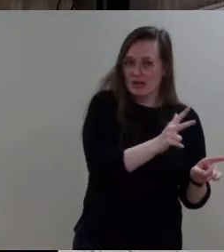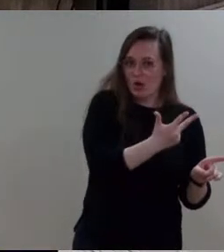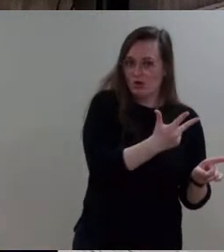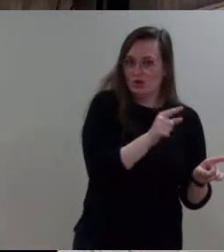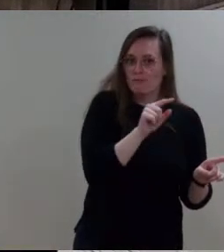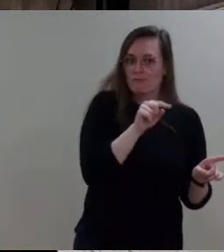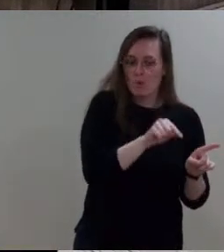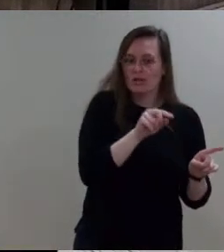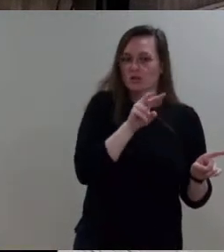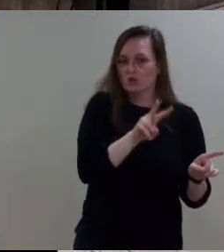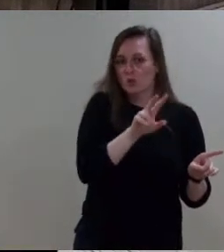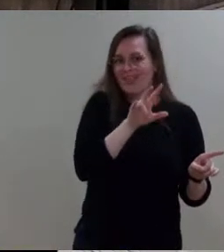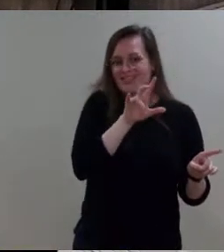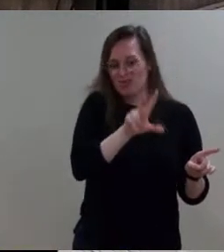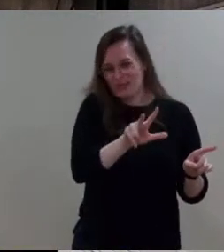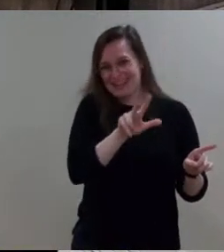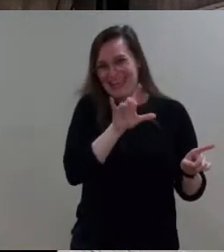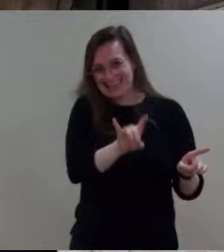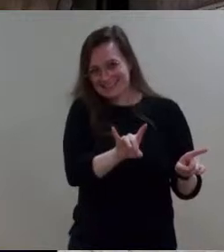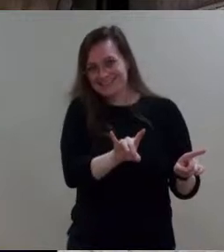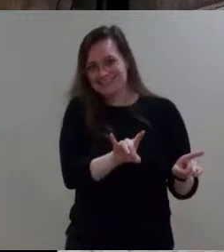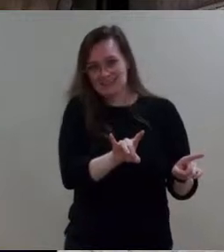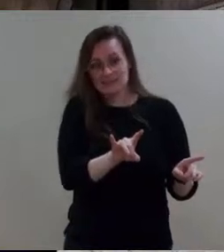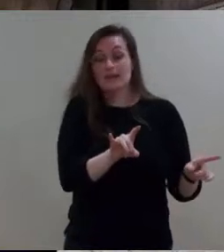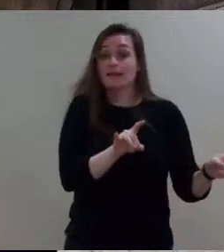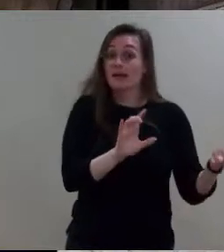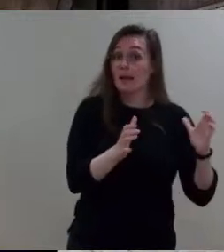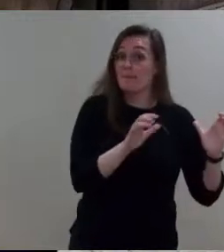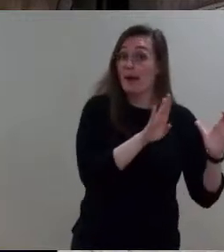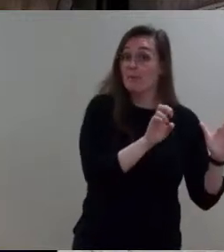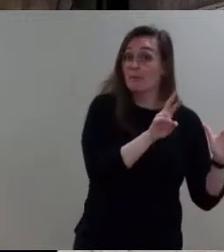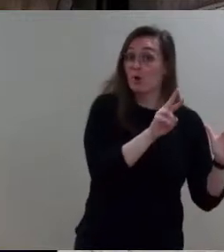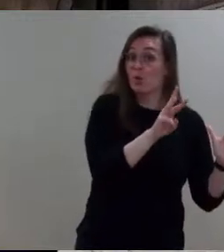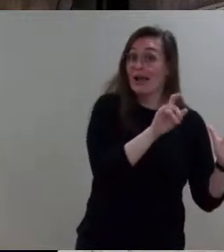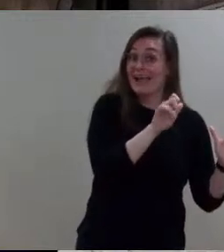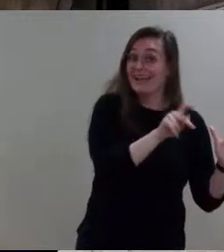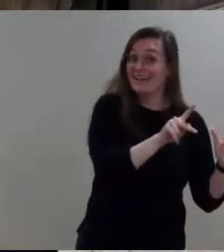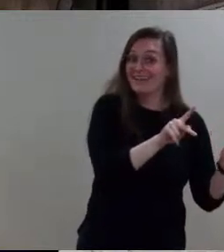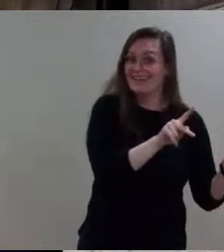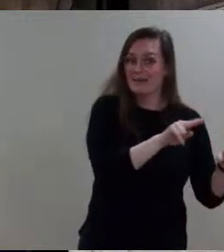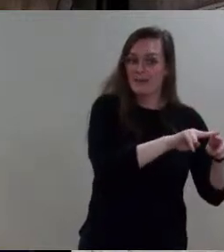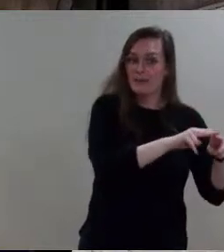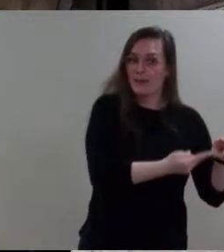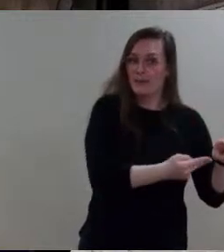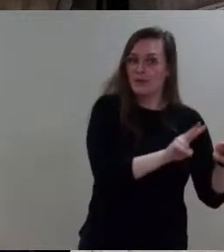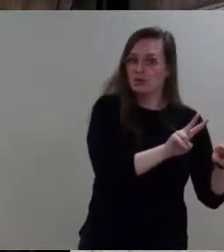$3.283. Berwick, by comparison, just put their tax rate down 2 cents. It is now